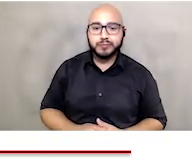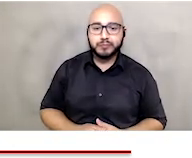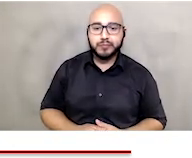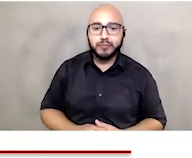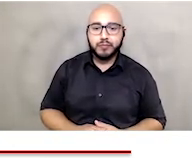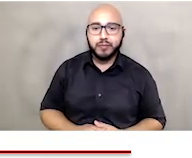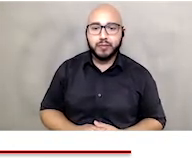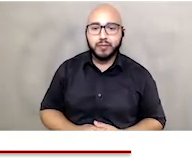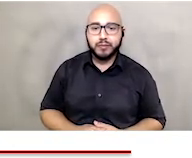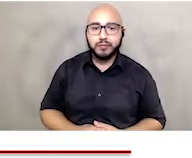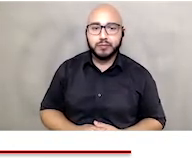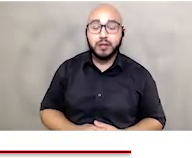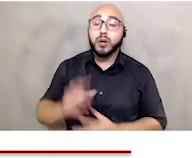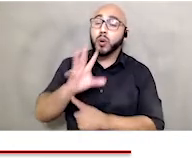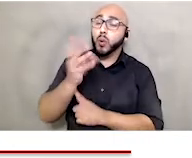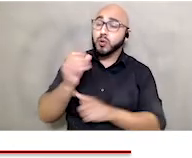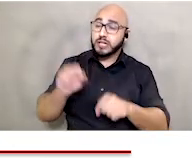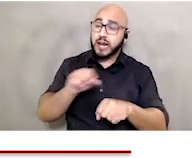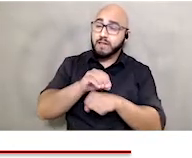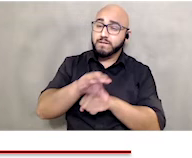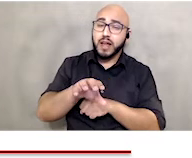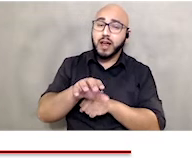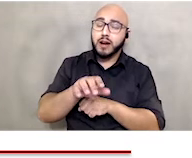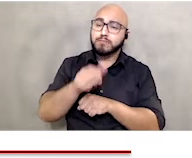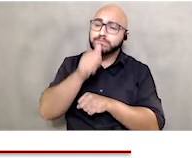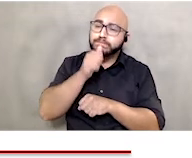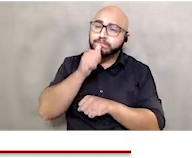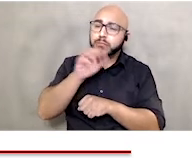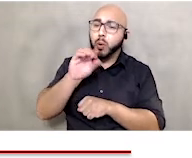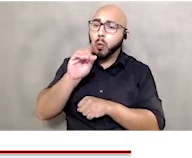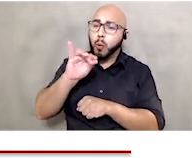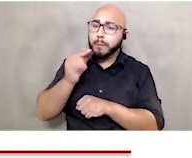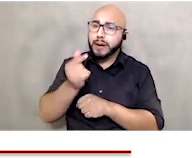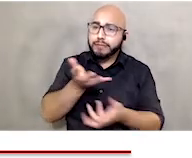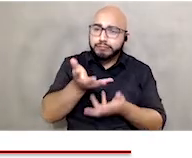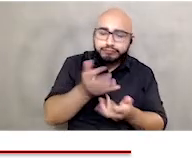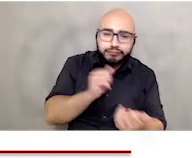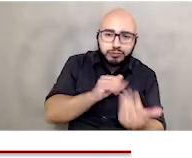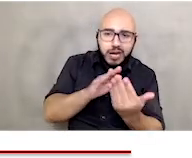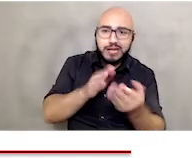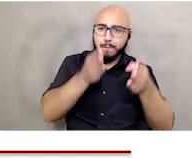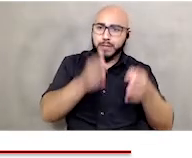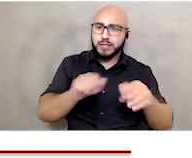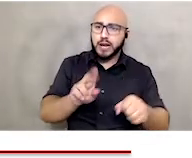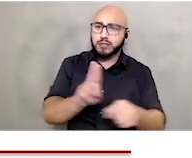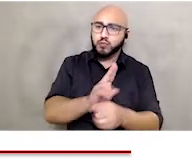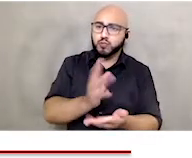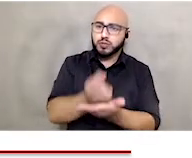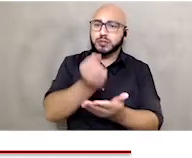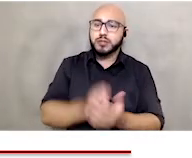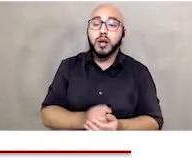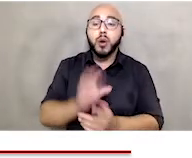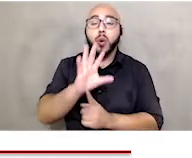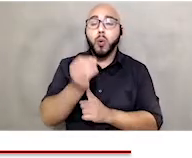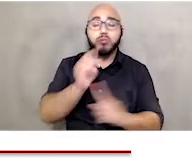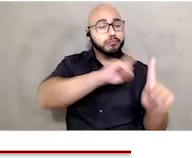So culture can affect the choice of coping strategies that an individual can utilize. Cultures may differ